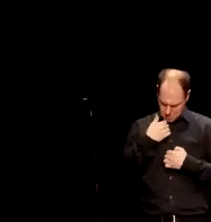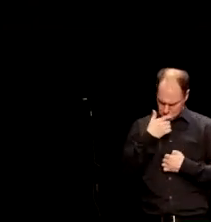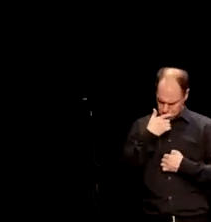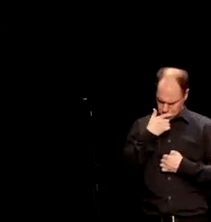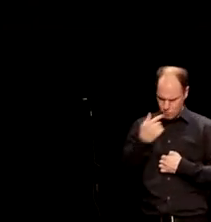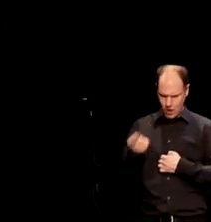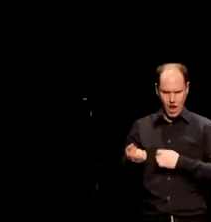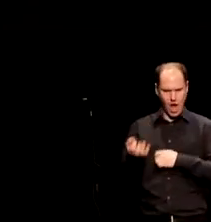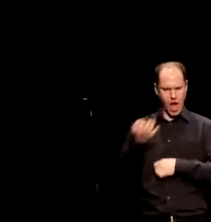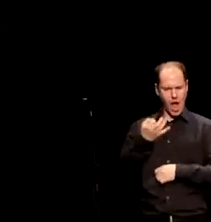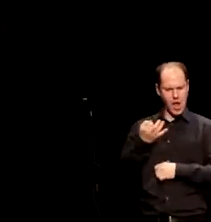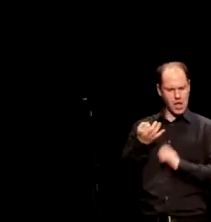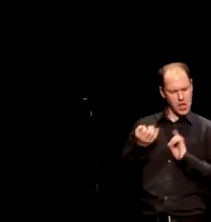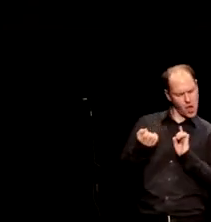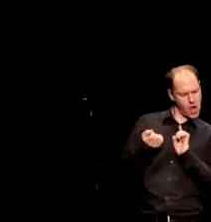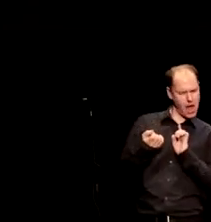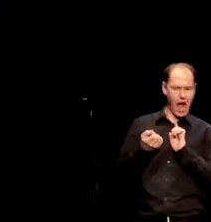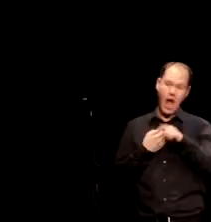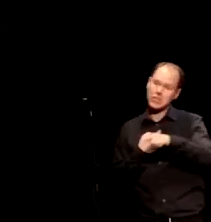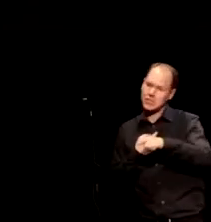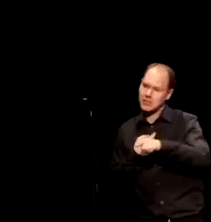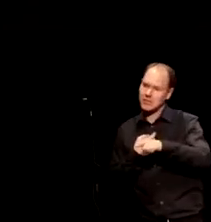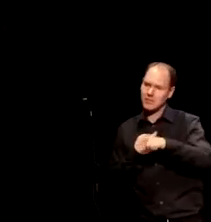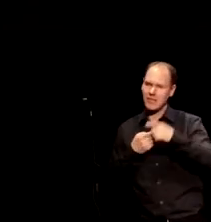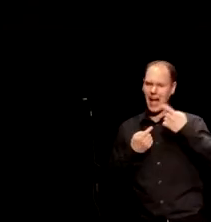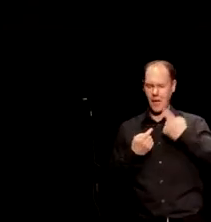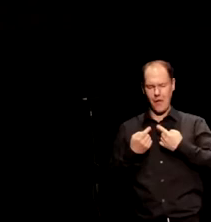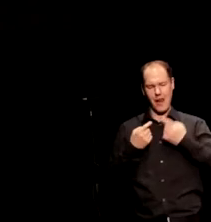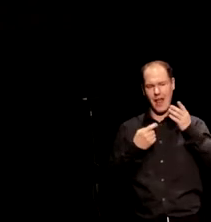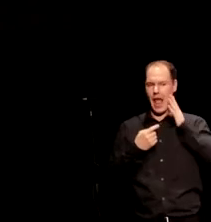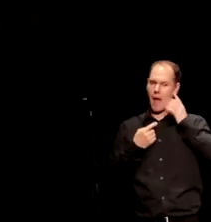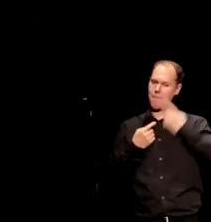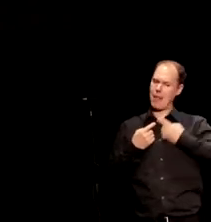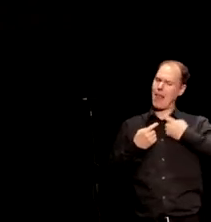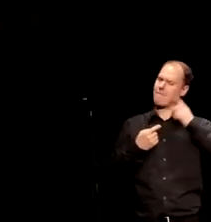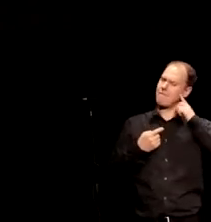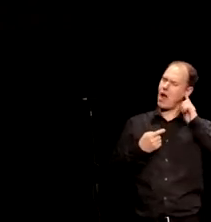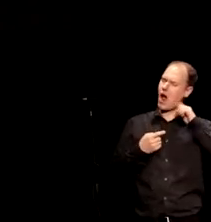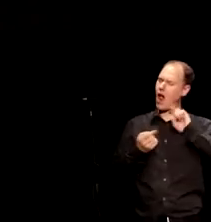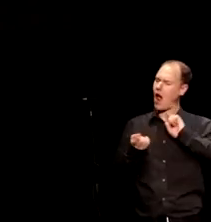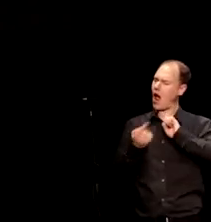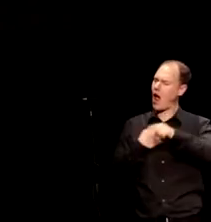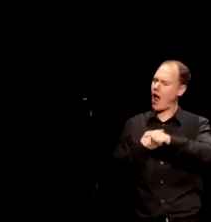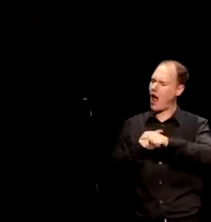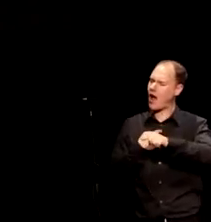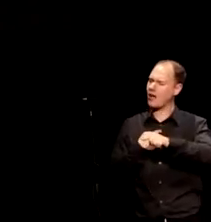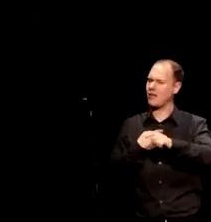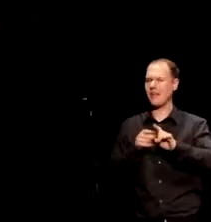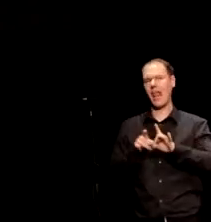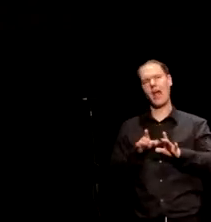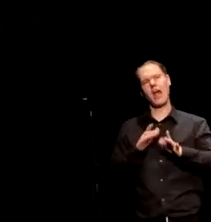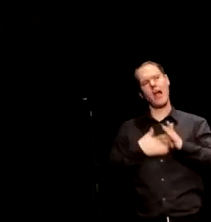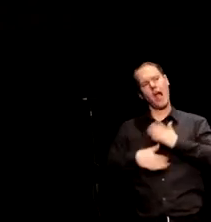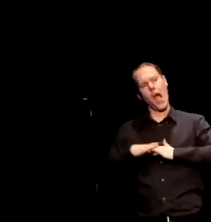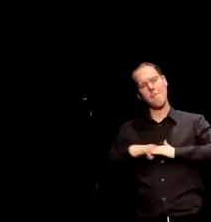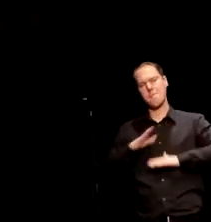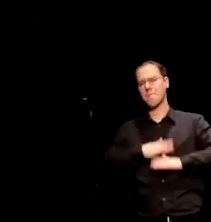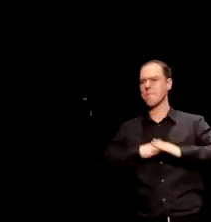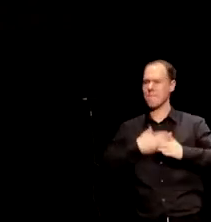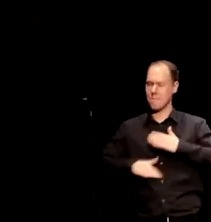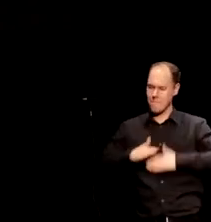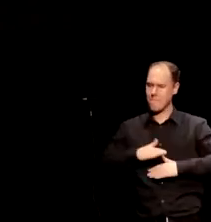his. It was like another person speaking. It sounded so calm, so natural.